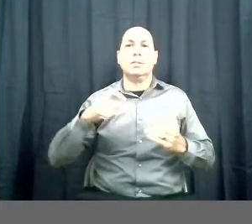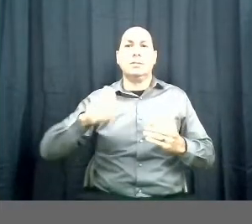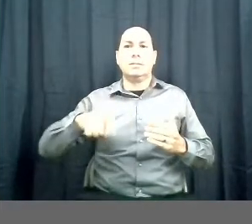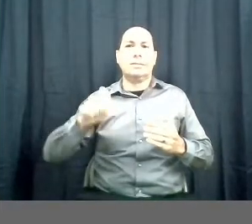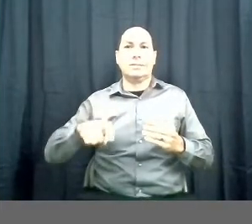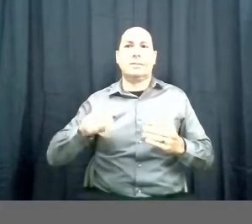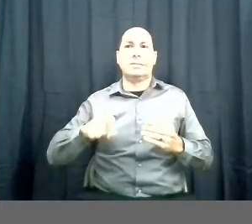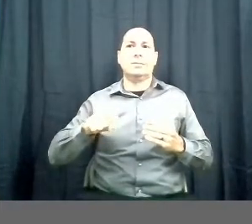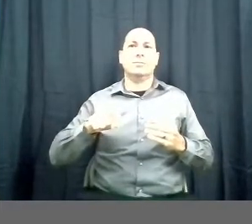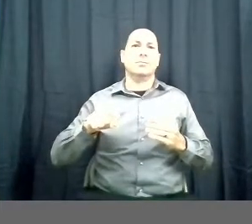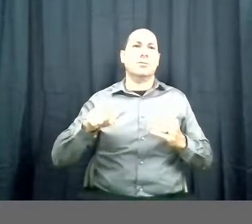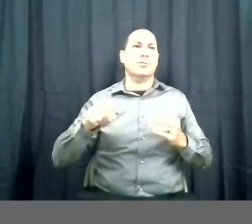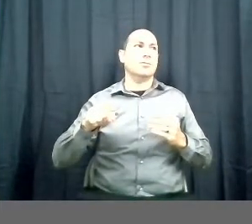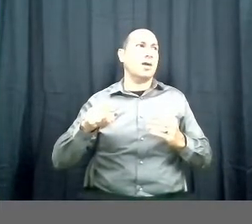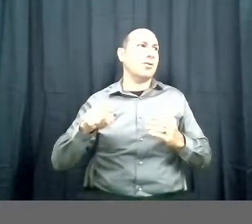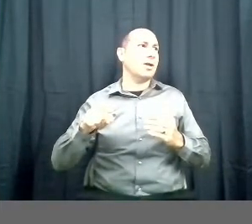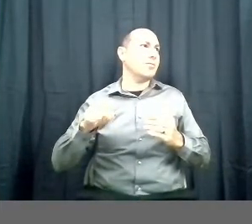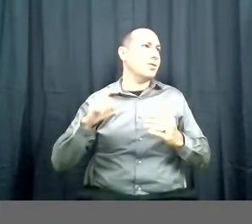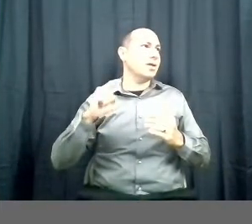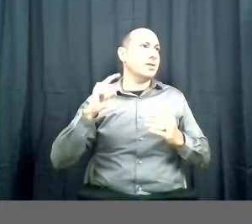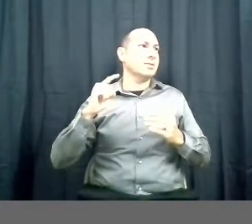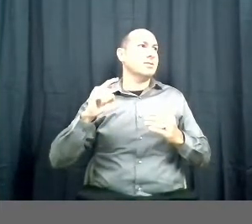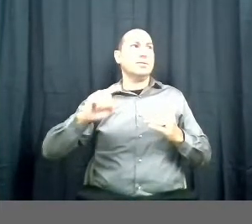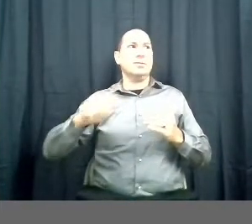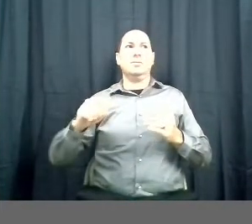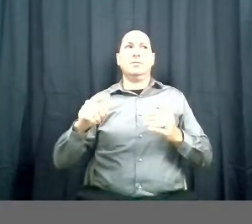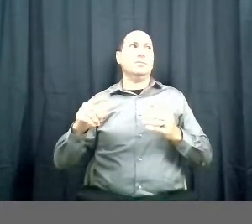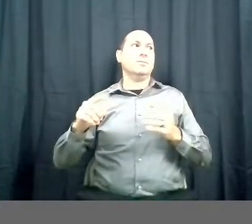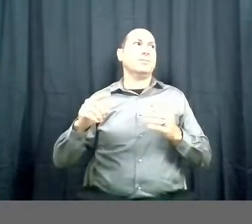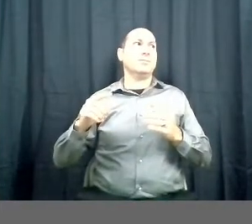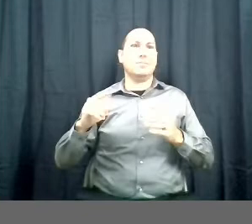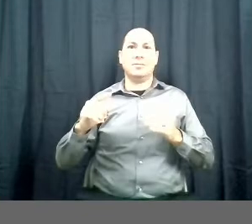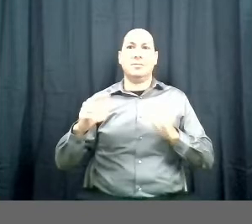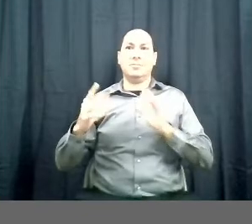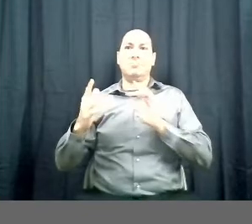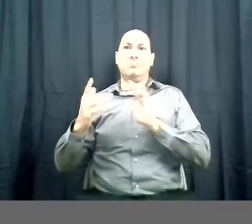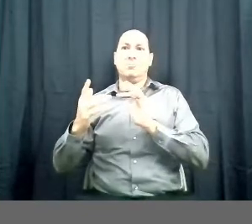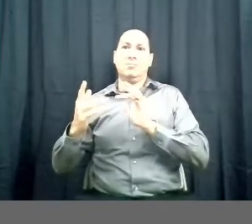Do I have a motion to approve the resolution, or to